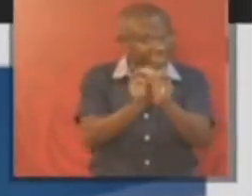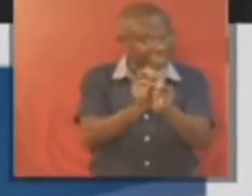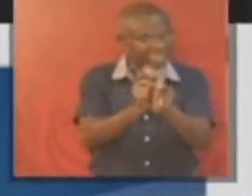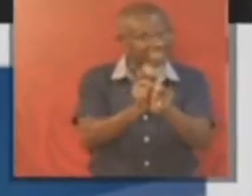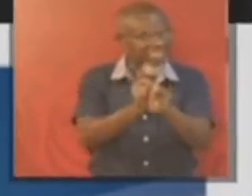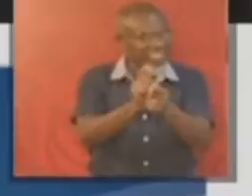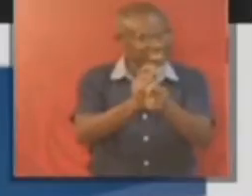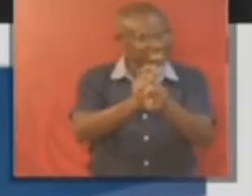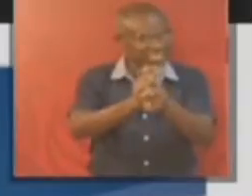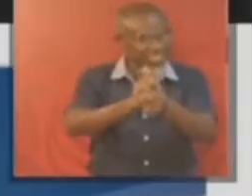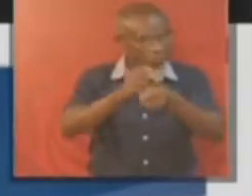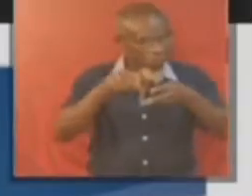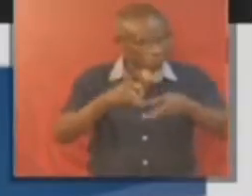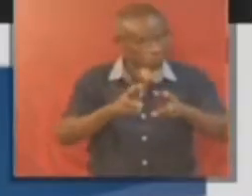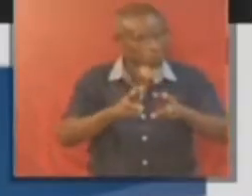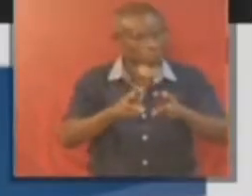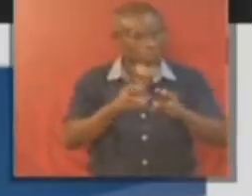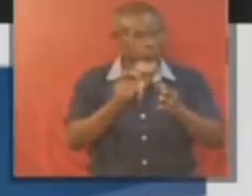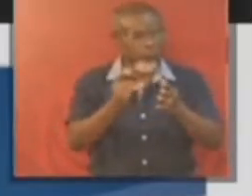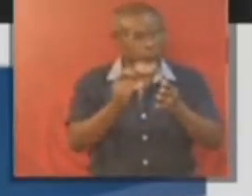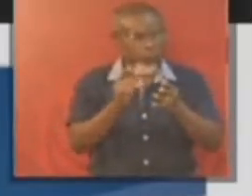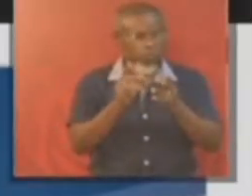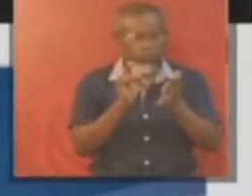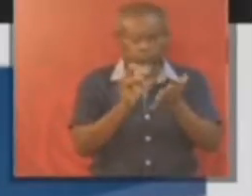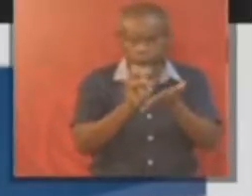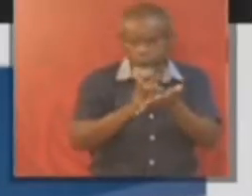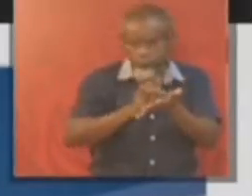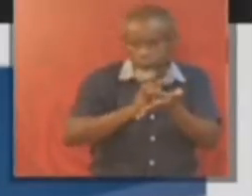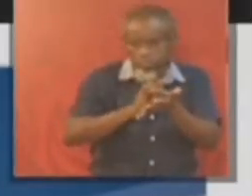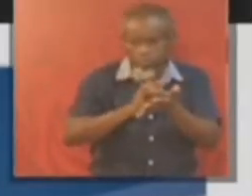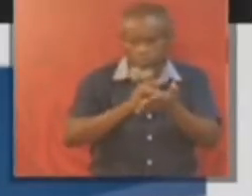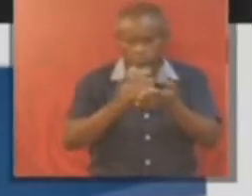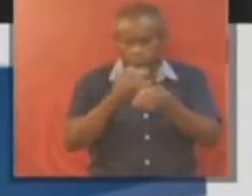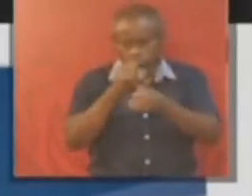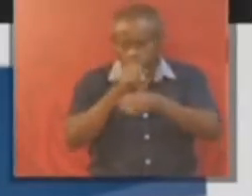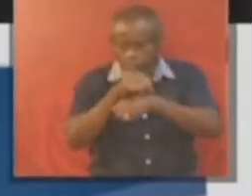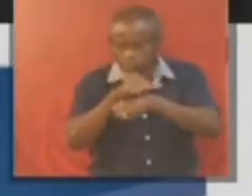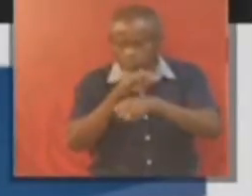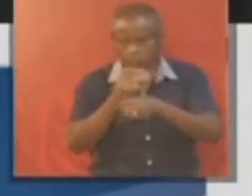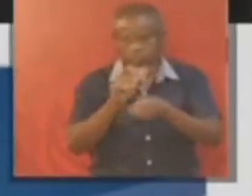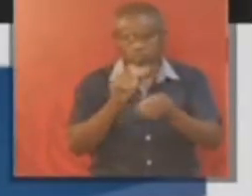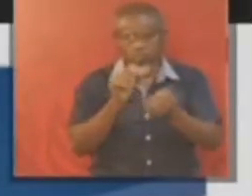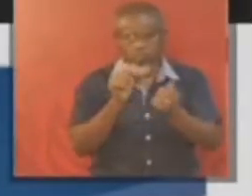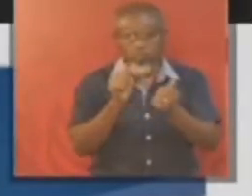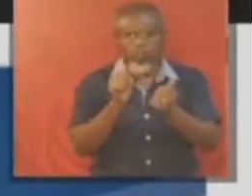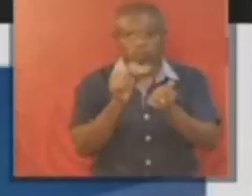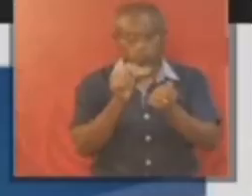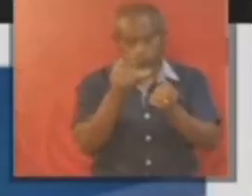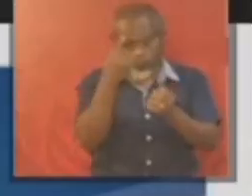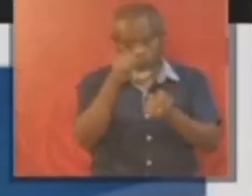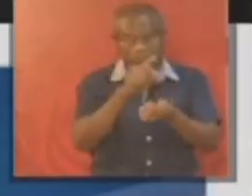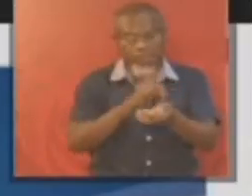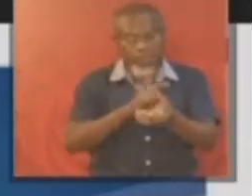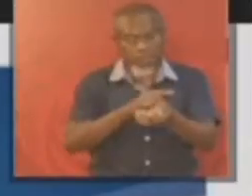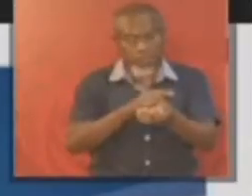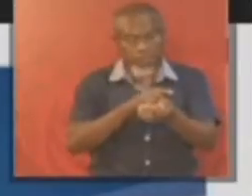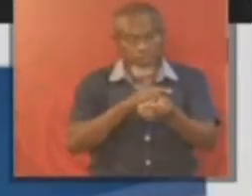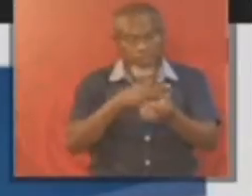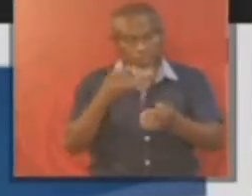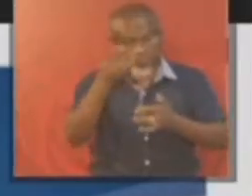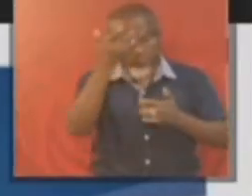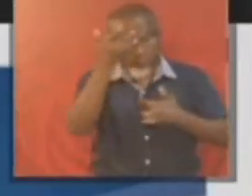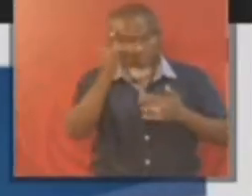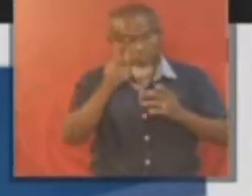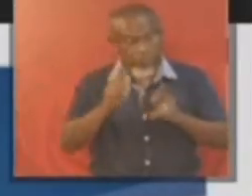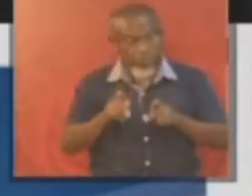of necessity or need. It's the exchange of medical information from one location to the other using